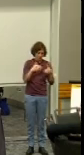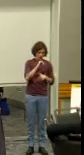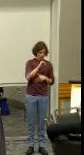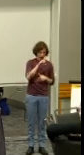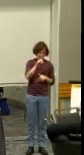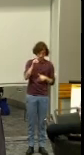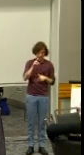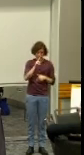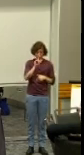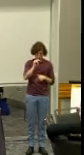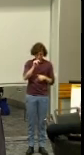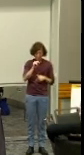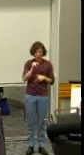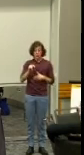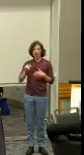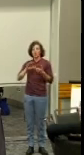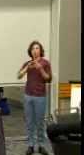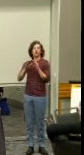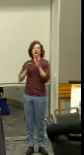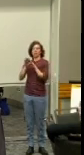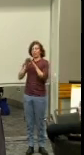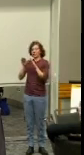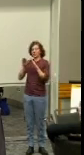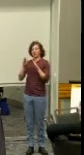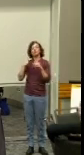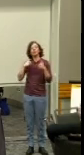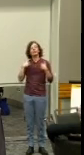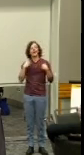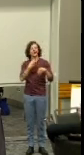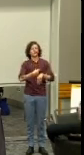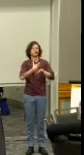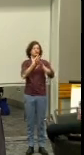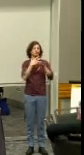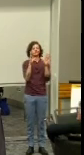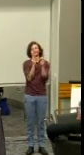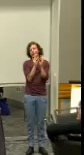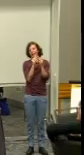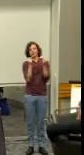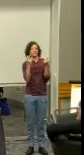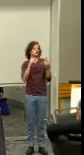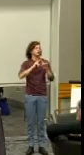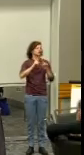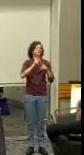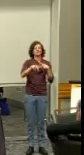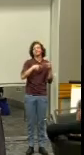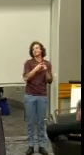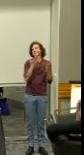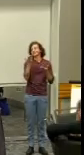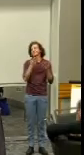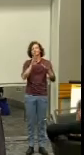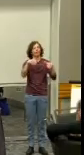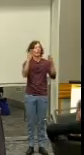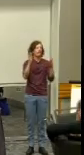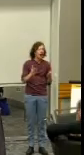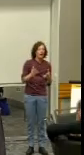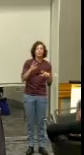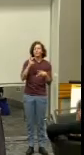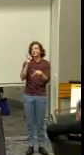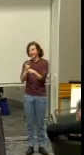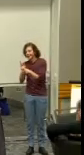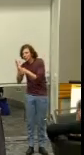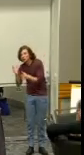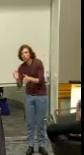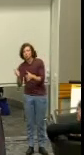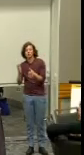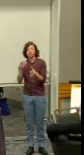and our community buildings. So we had a virtual roundtable with a number of service providers and caregivers to better inform our